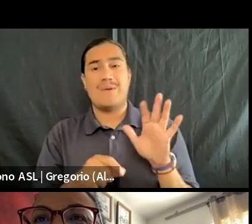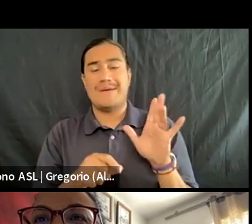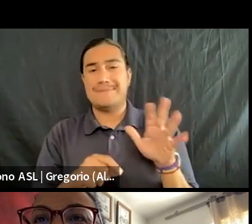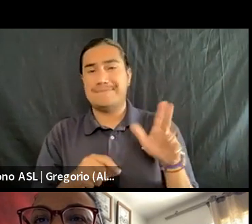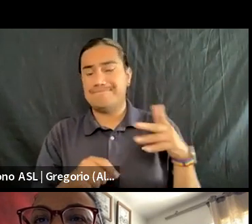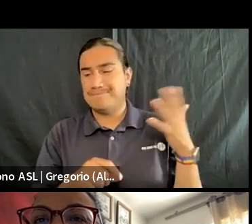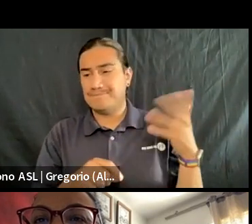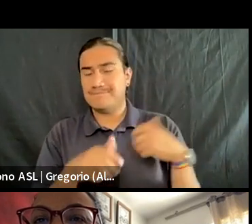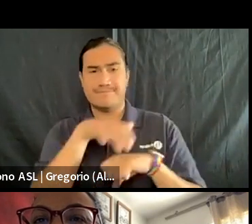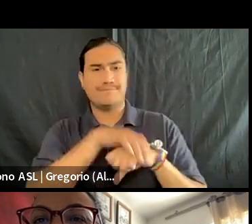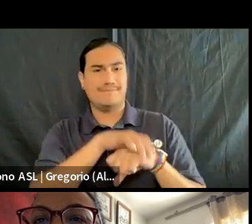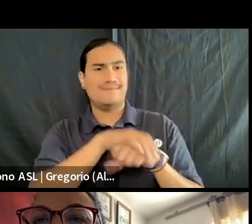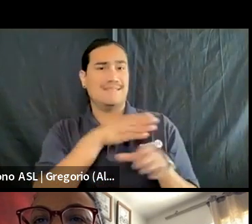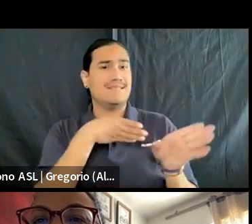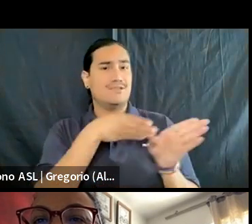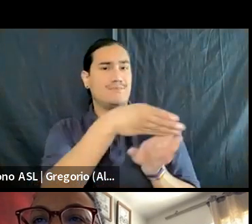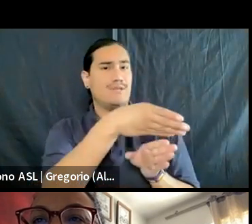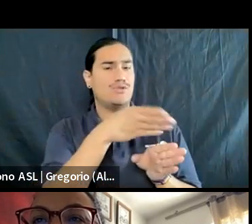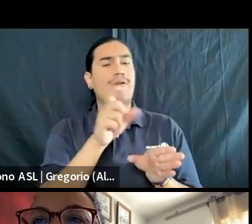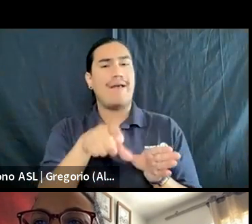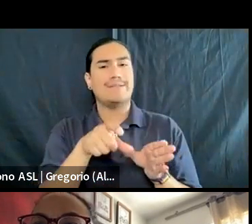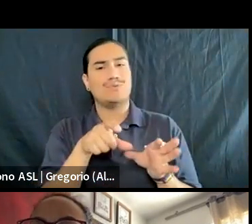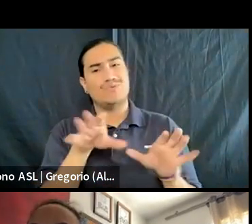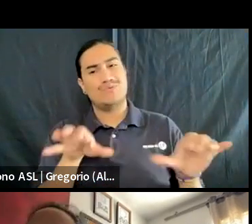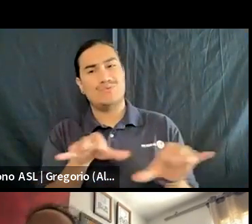as an English major, I had to, do